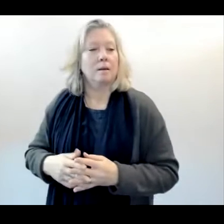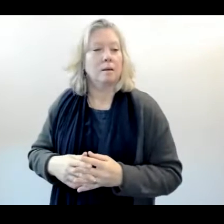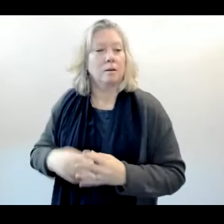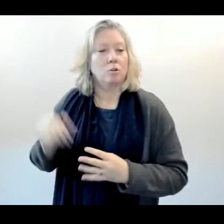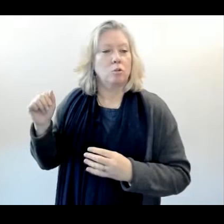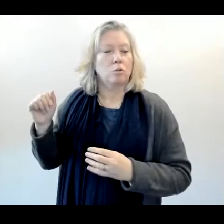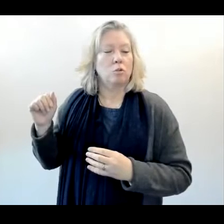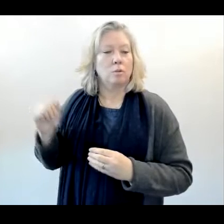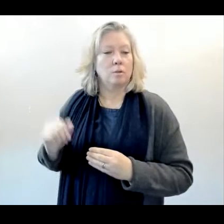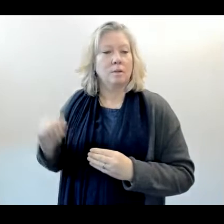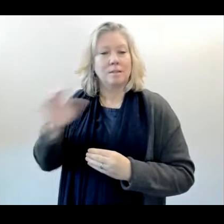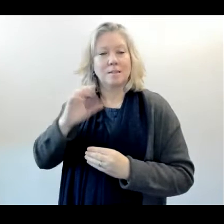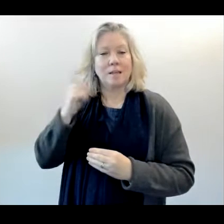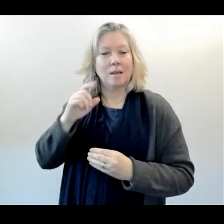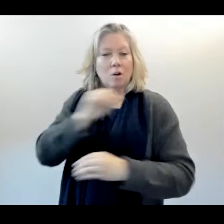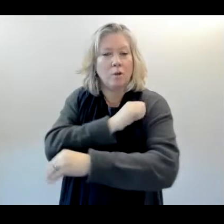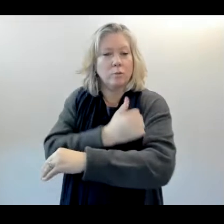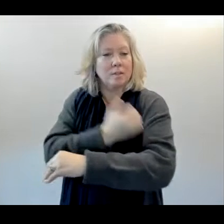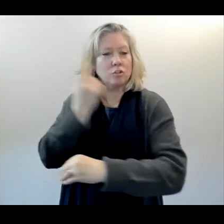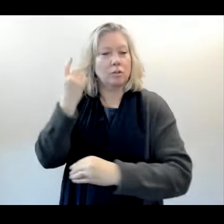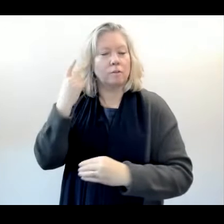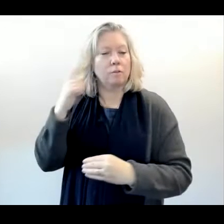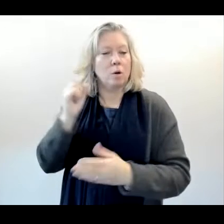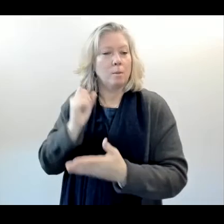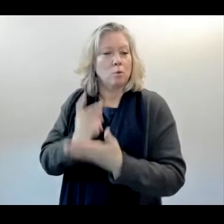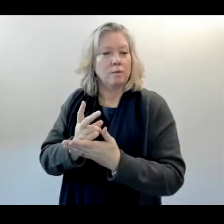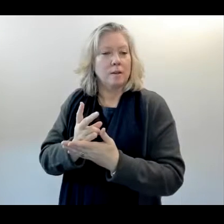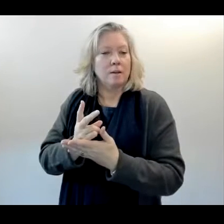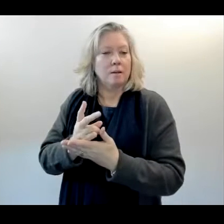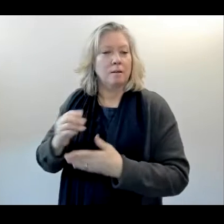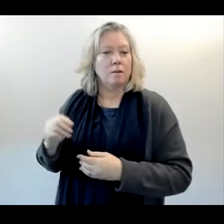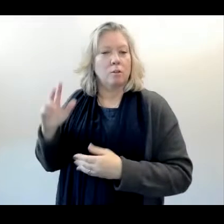staff seeking authorization to approve a